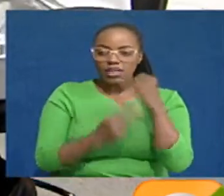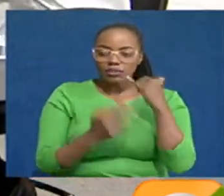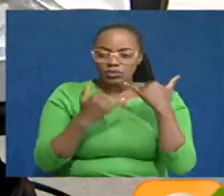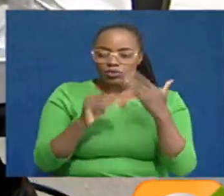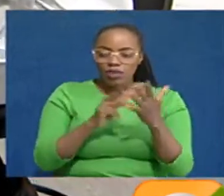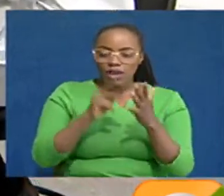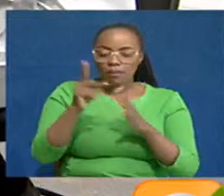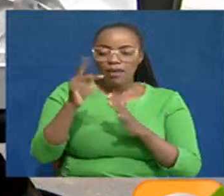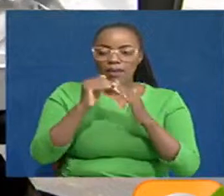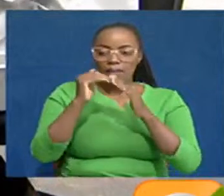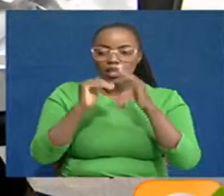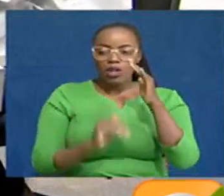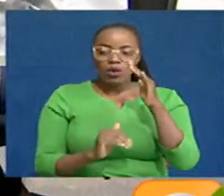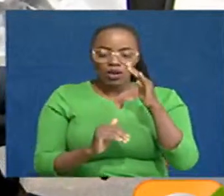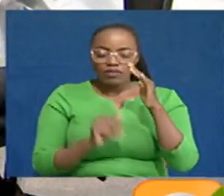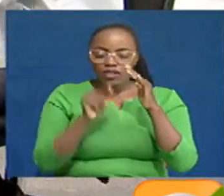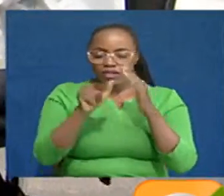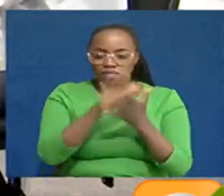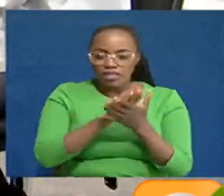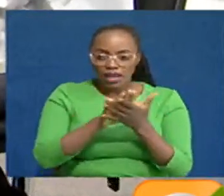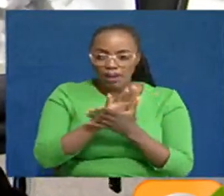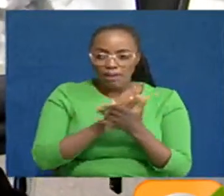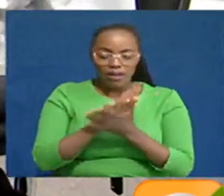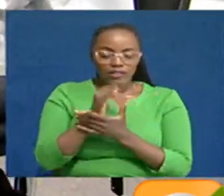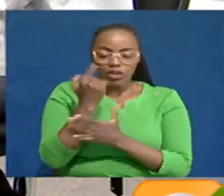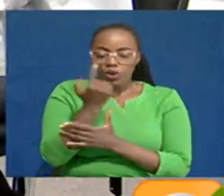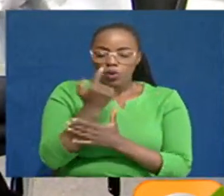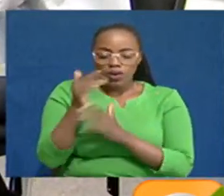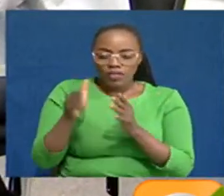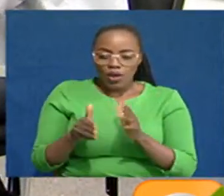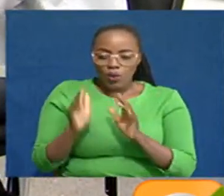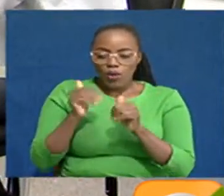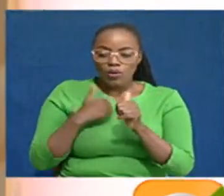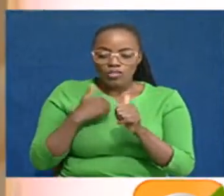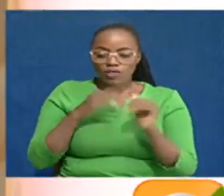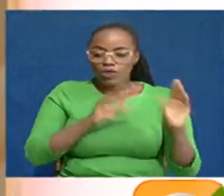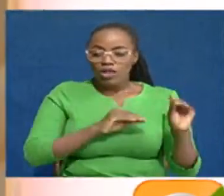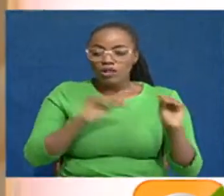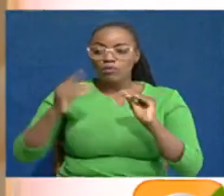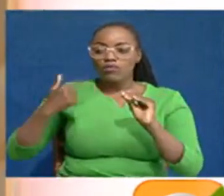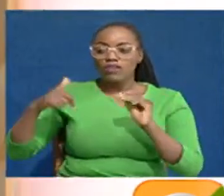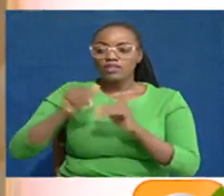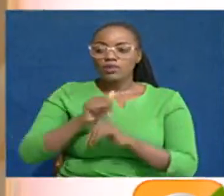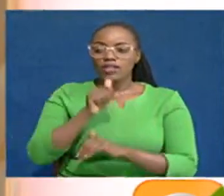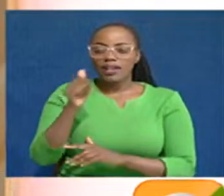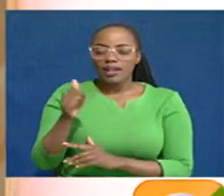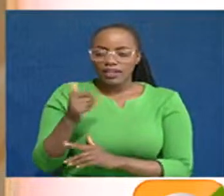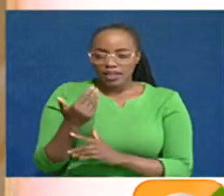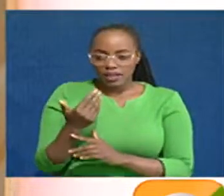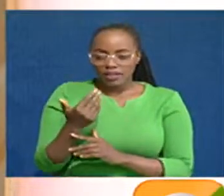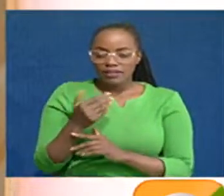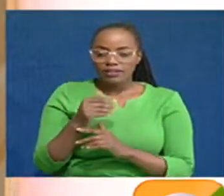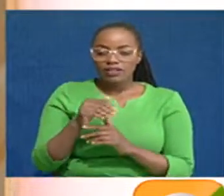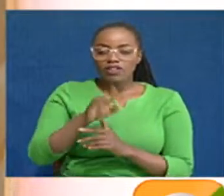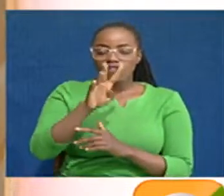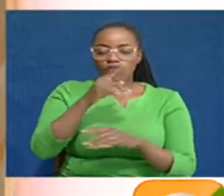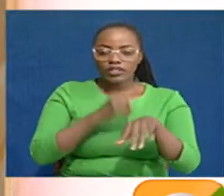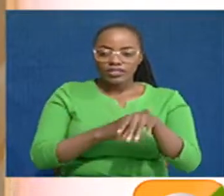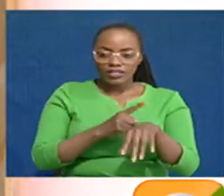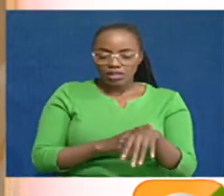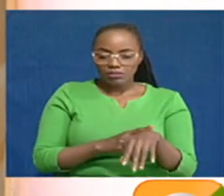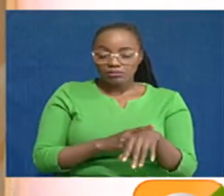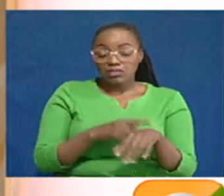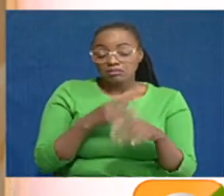it below 5. That is based on just the empirical part. And it will take us to another doubling, so 4 times Kenya's income